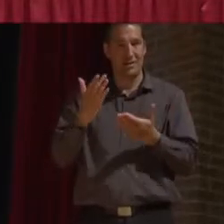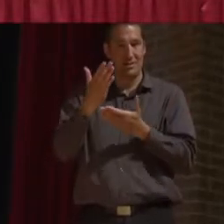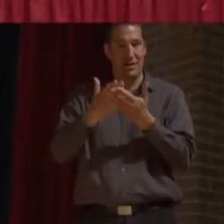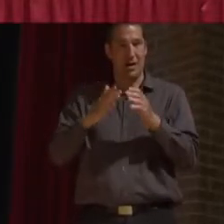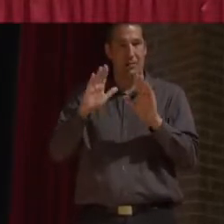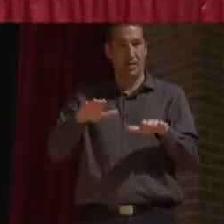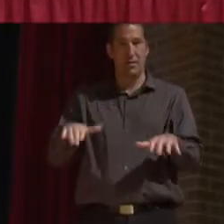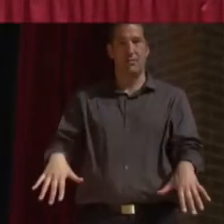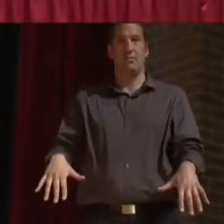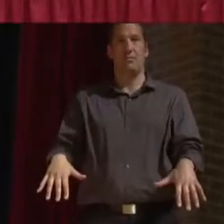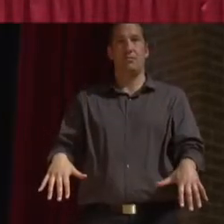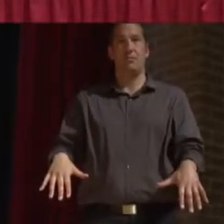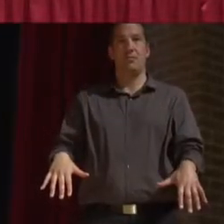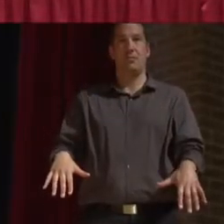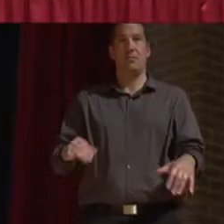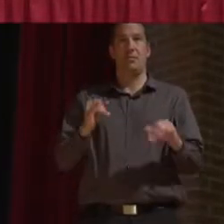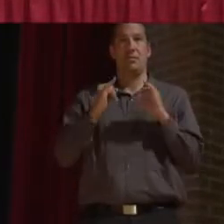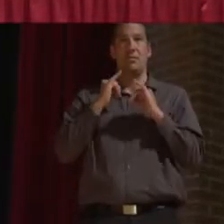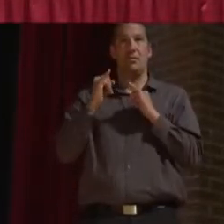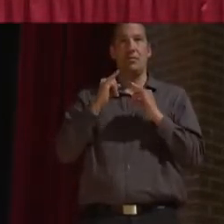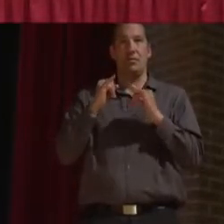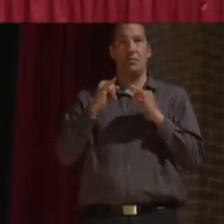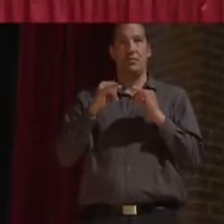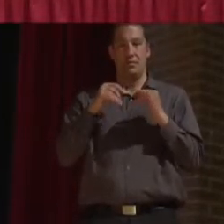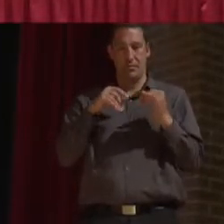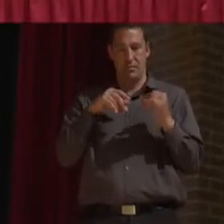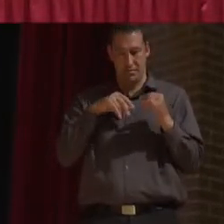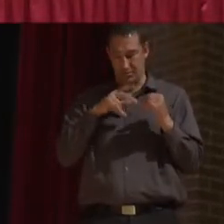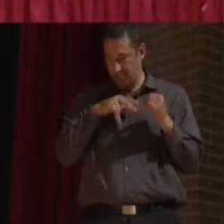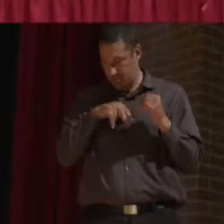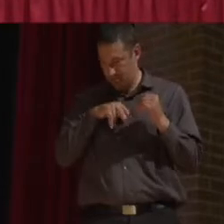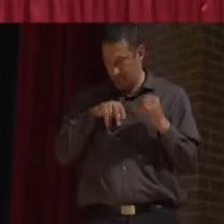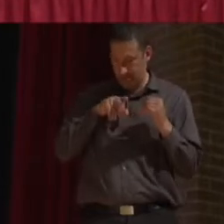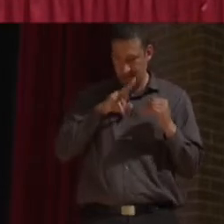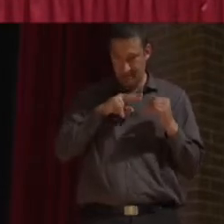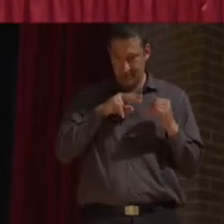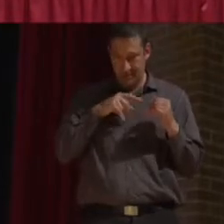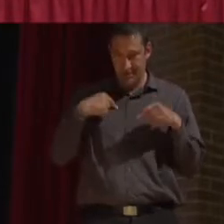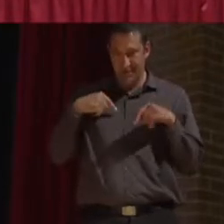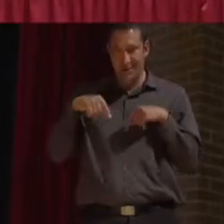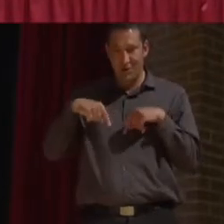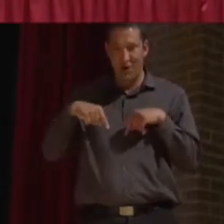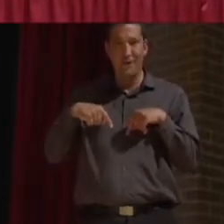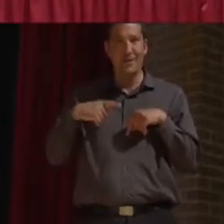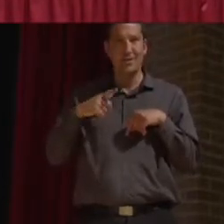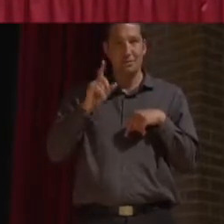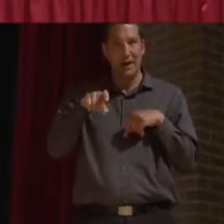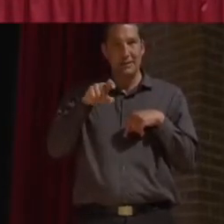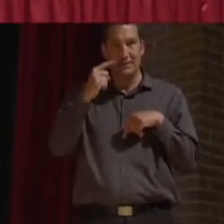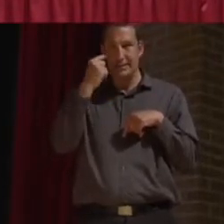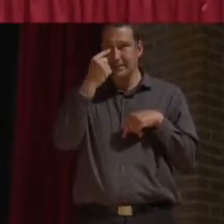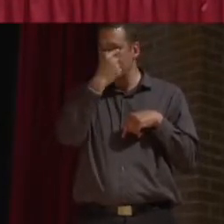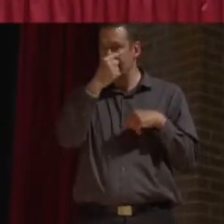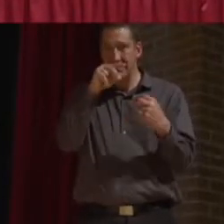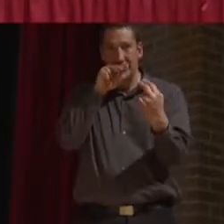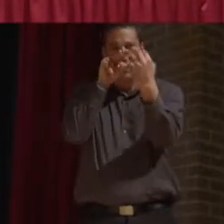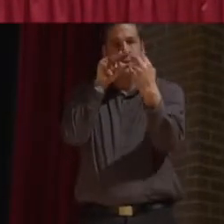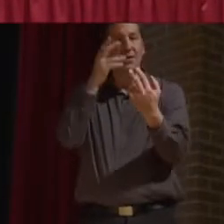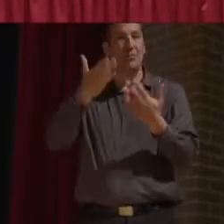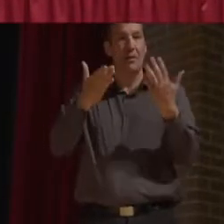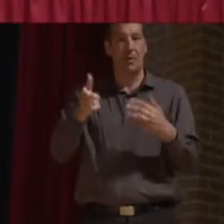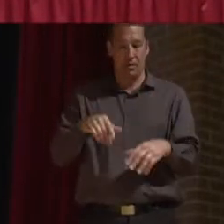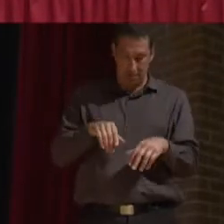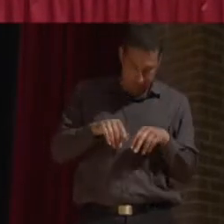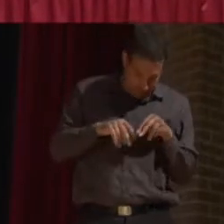in an interview. Oh, for sure. There's the eye contact, there's asking specific questions. And so the behavior that might be observed in an